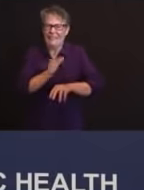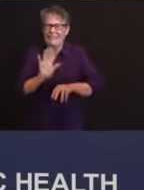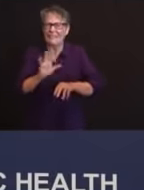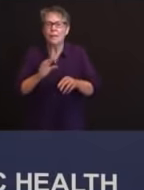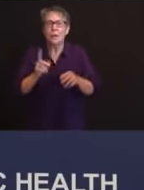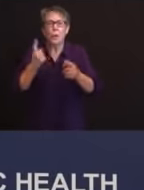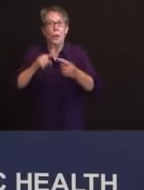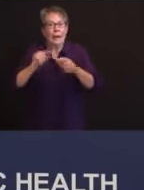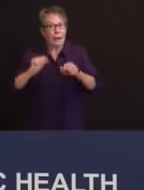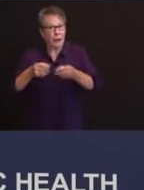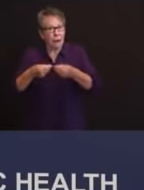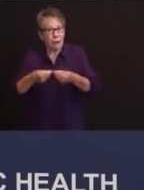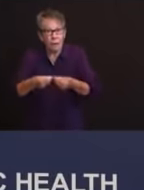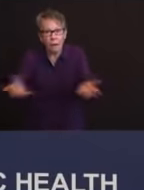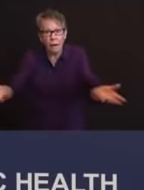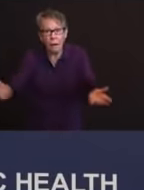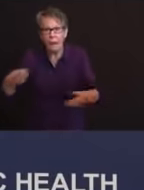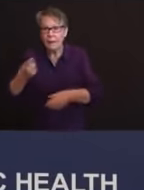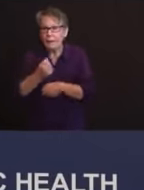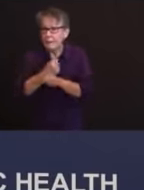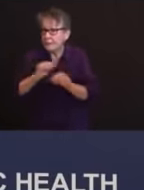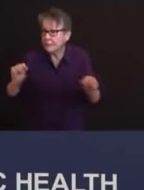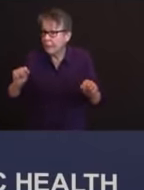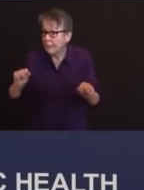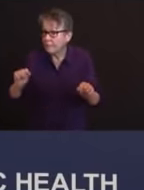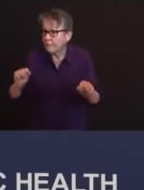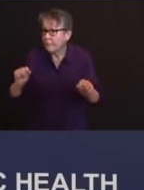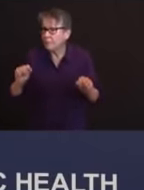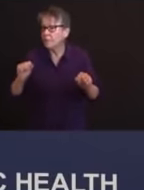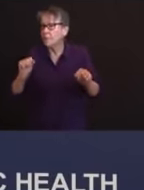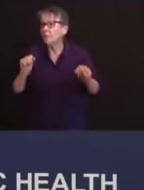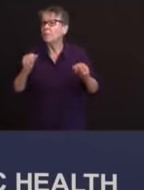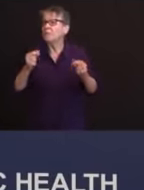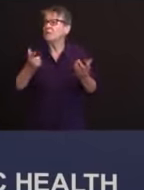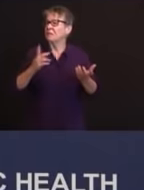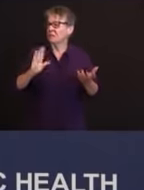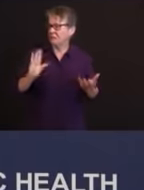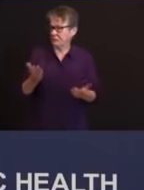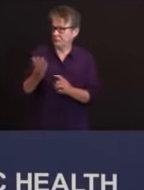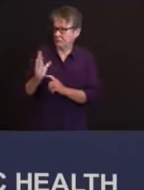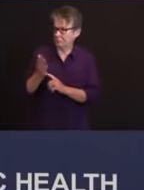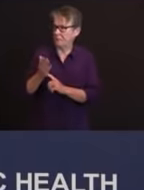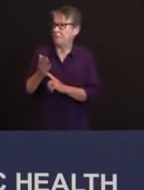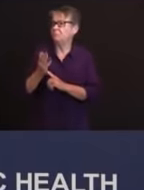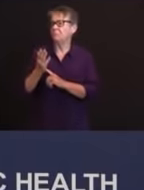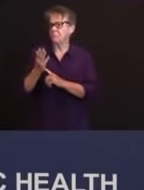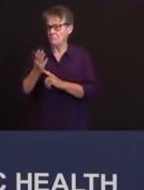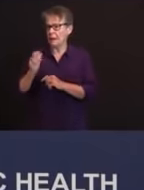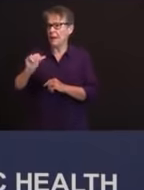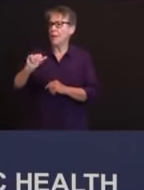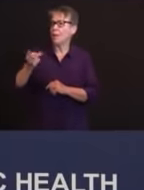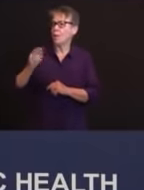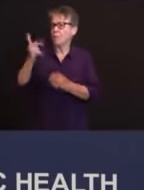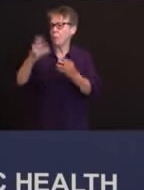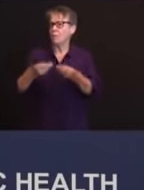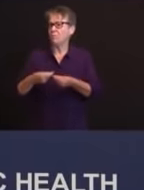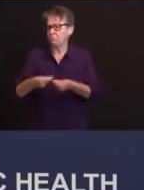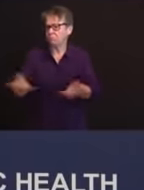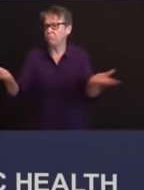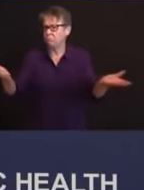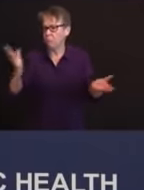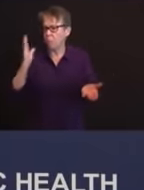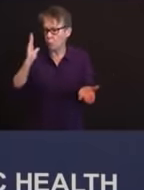unequivocal, April/May, unequivocal. Didn't say specific to Pfizer, obviously, but the Pfizer development, and we've been on with the senior Pfizer